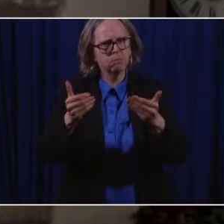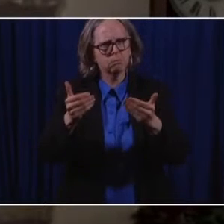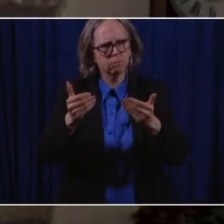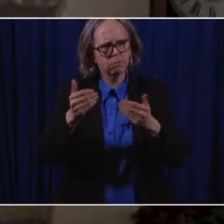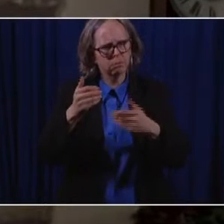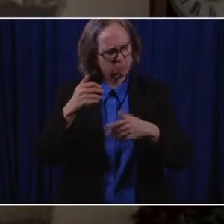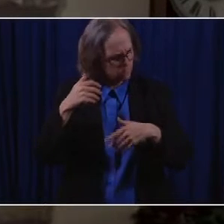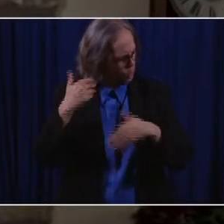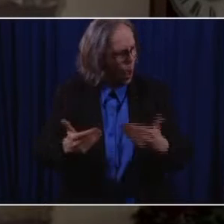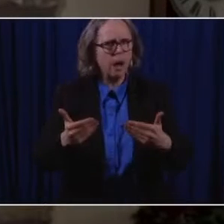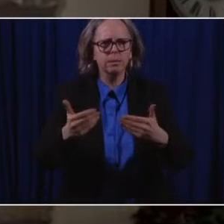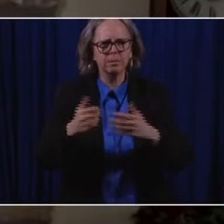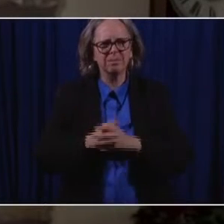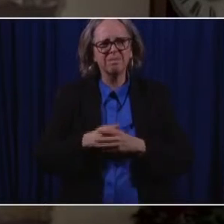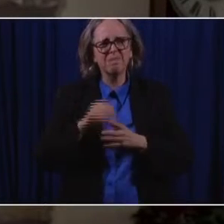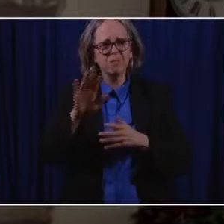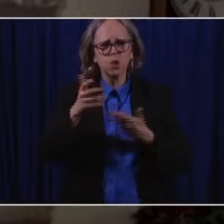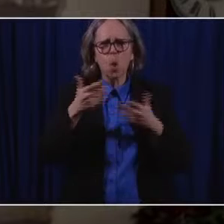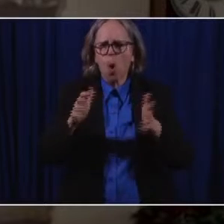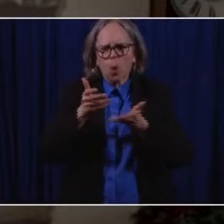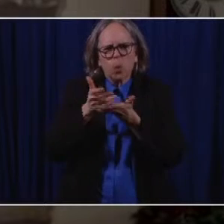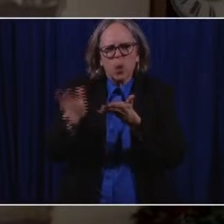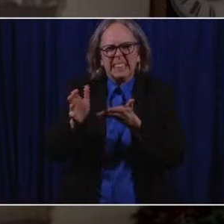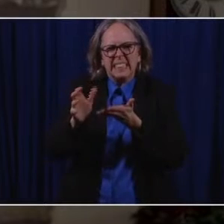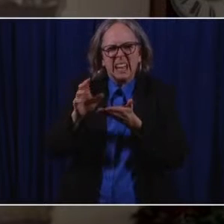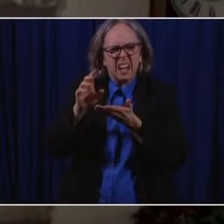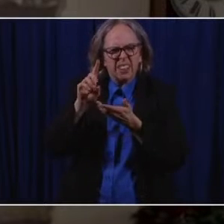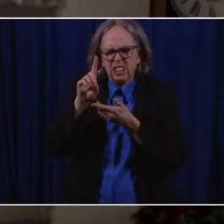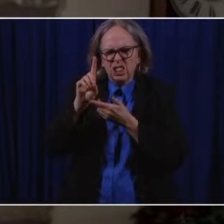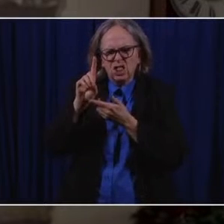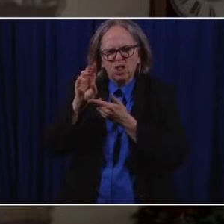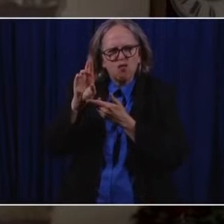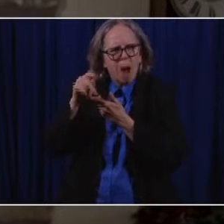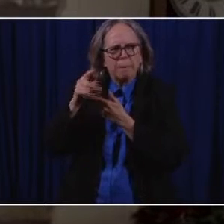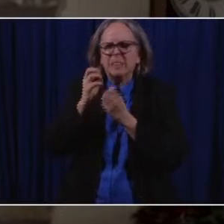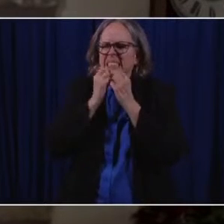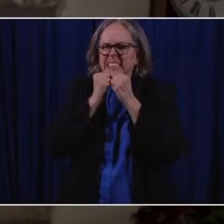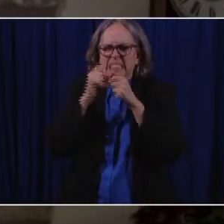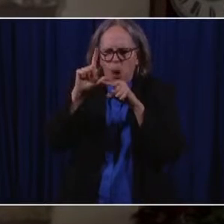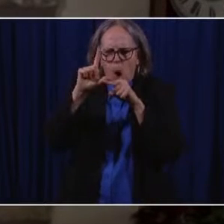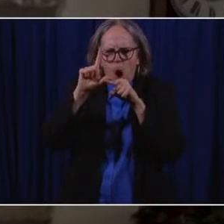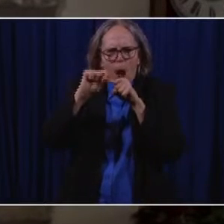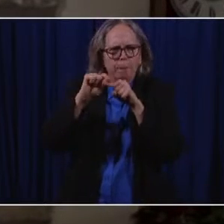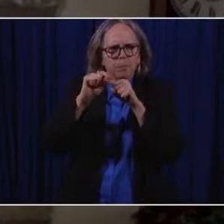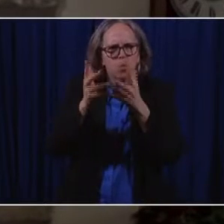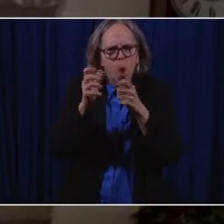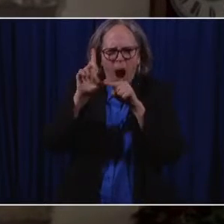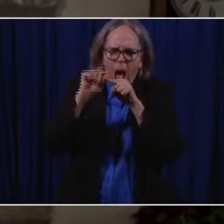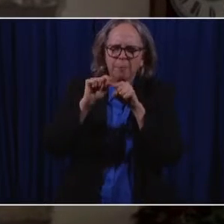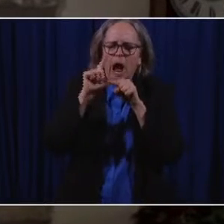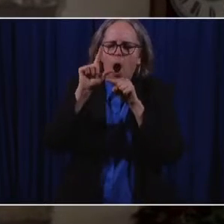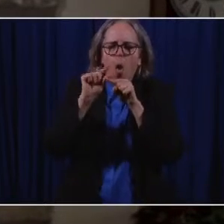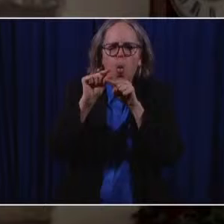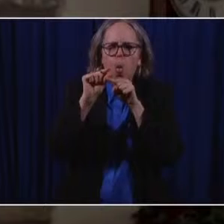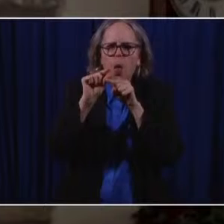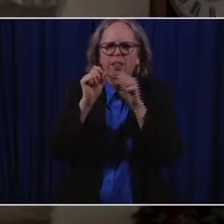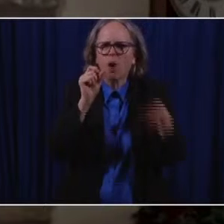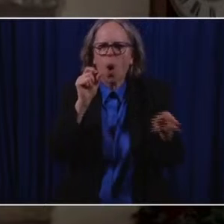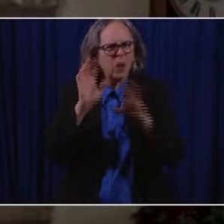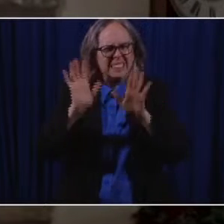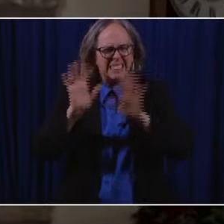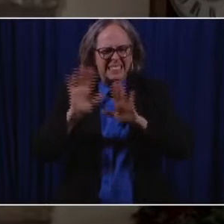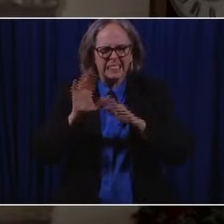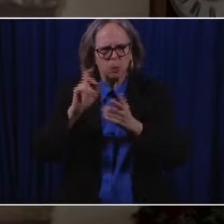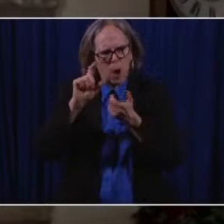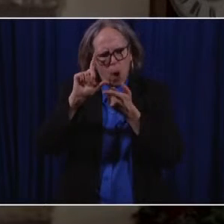want to spill any of this. This is so valuable, and we don't want any of it lost.